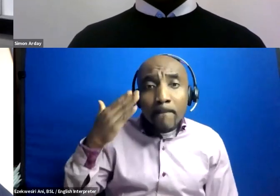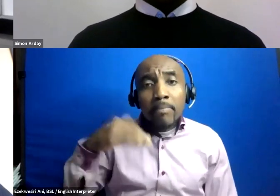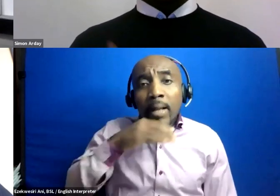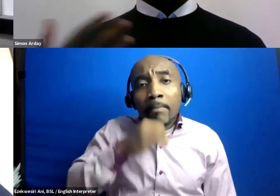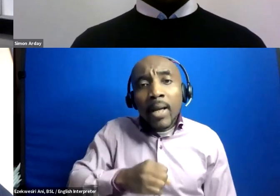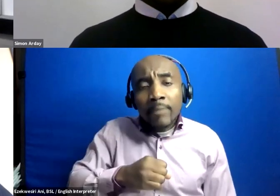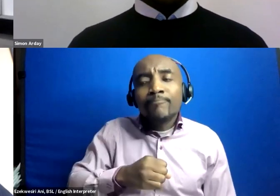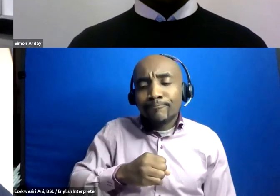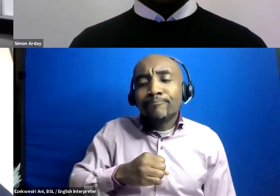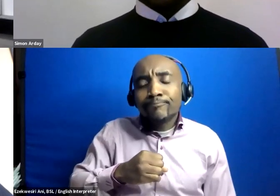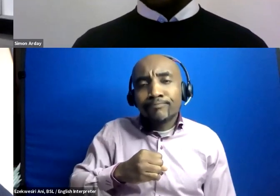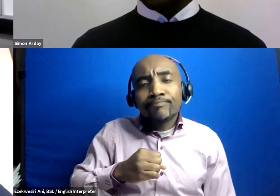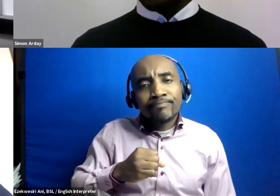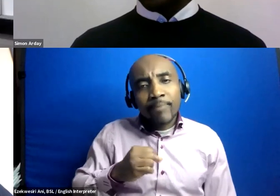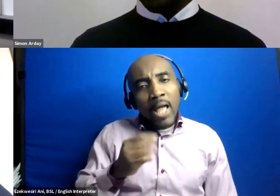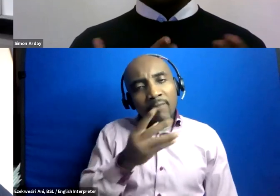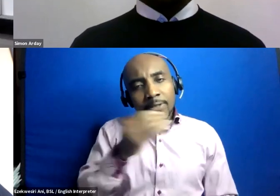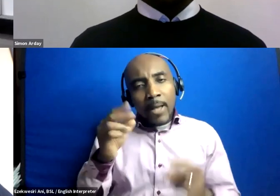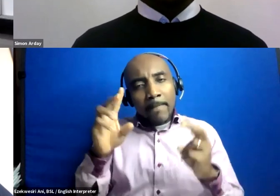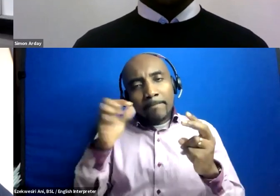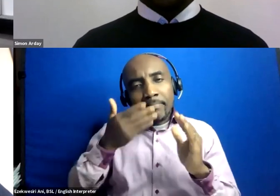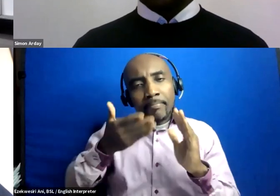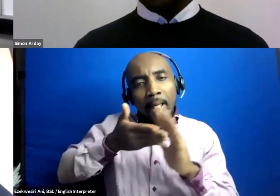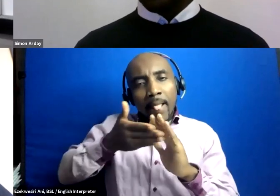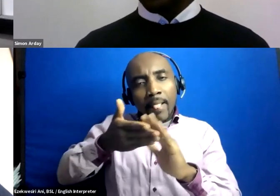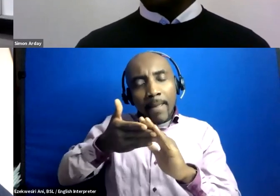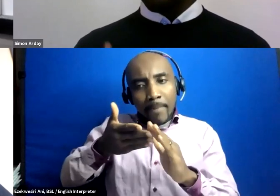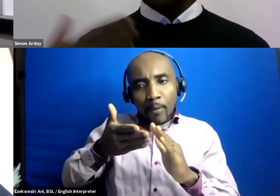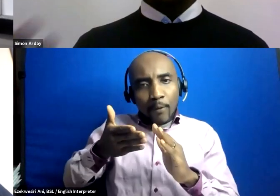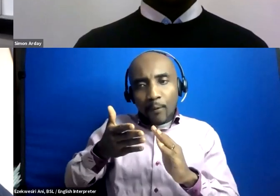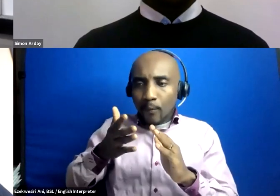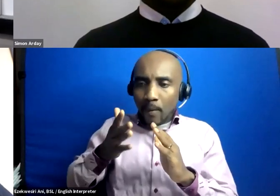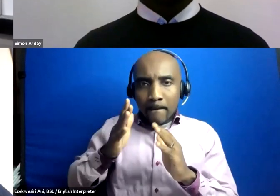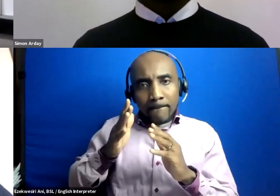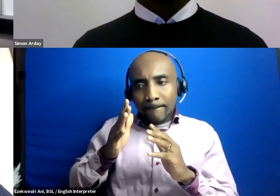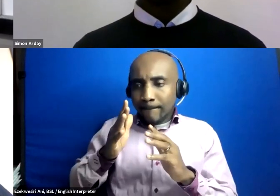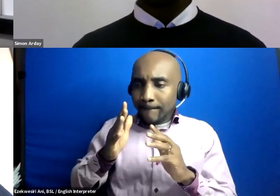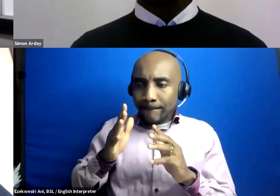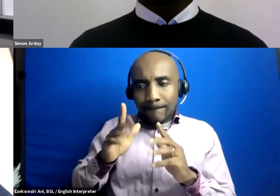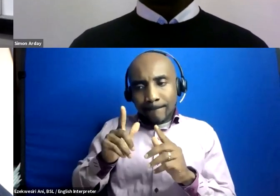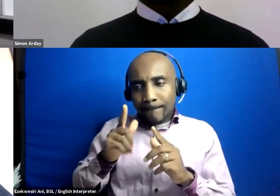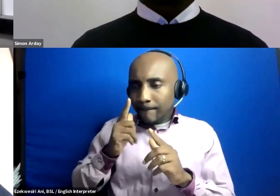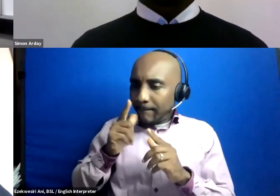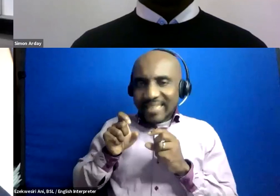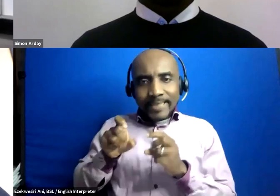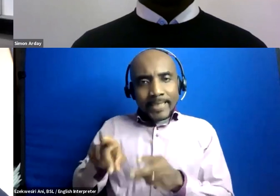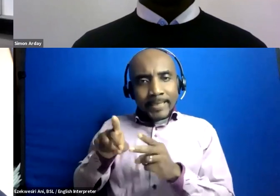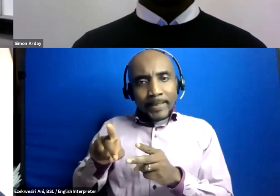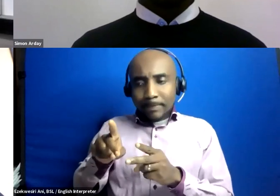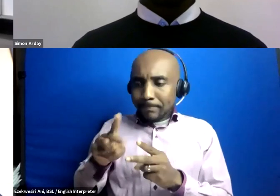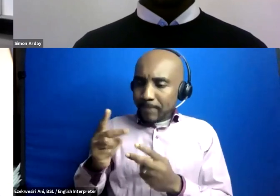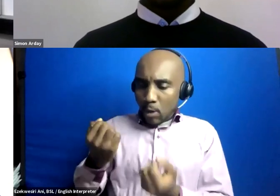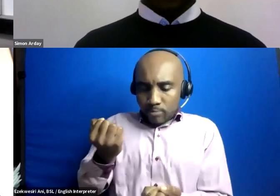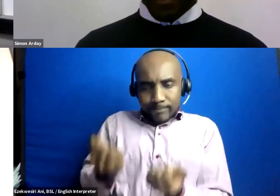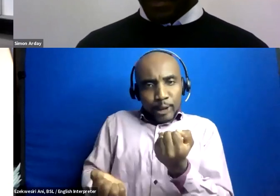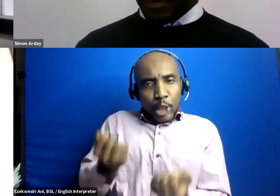there are certain archetypes, there are certain kind of tropes that are kind of put on you. And actually, to